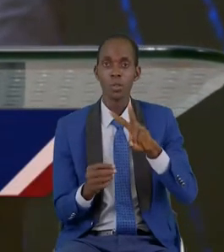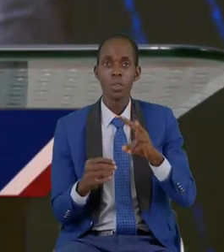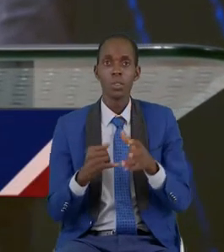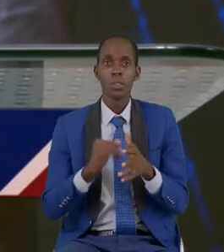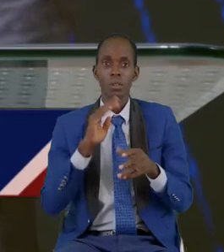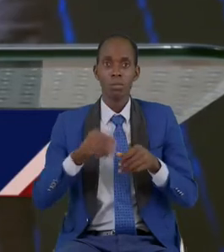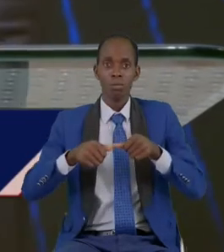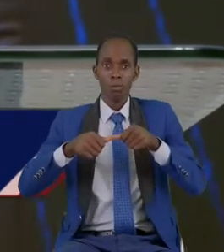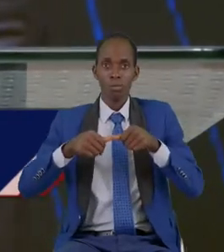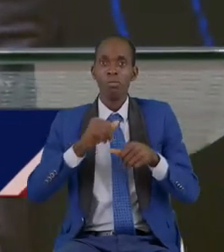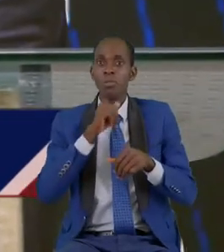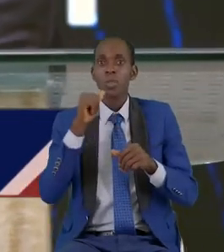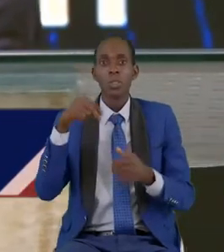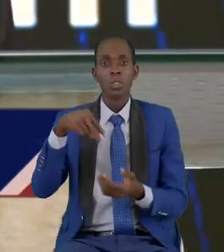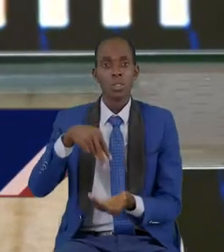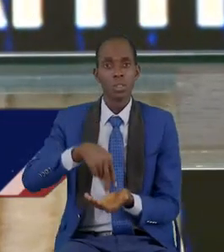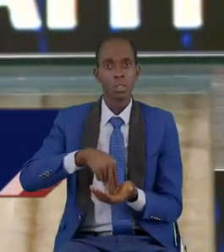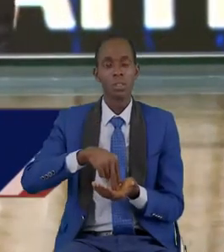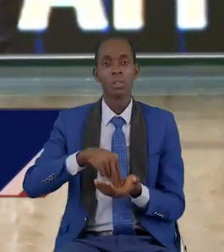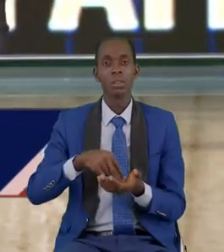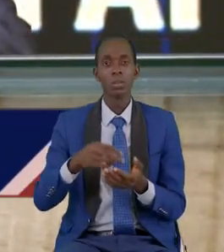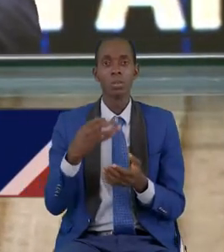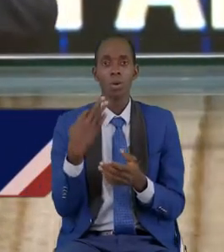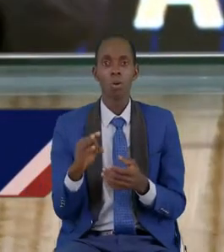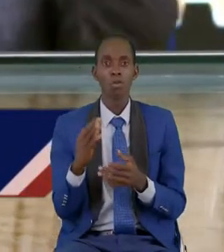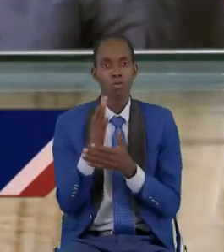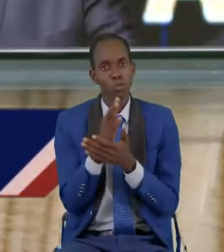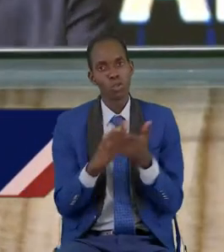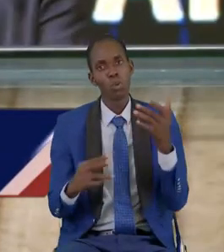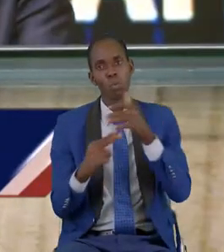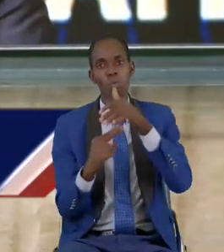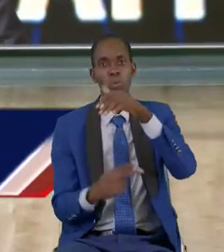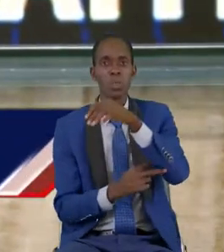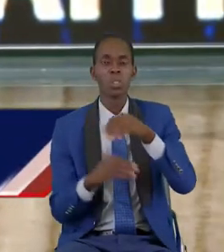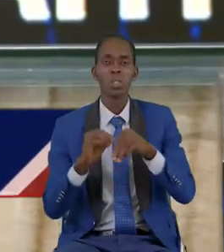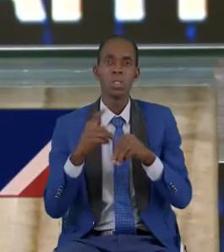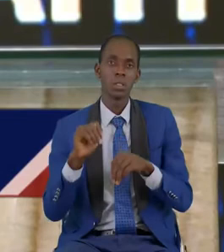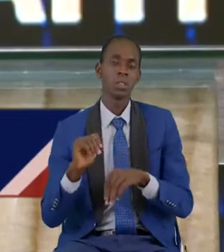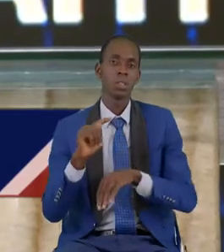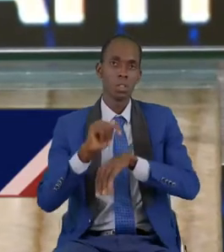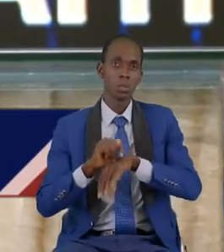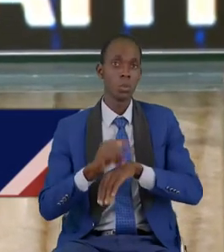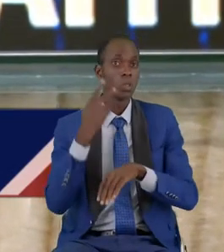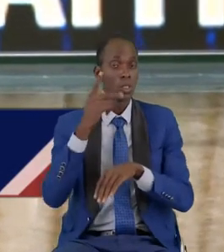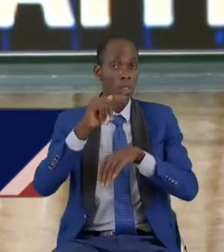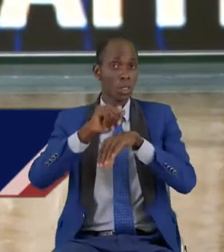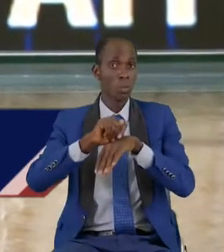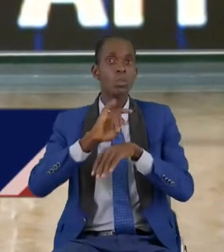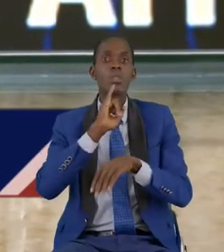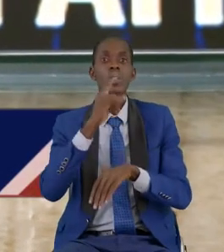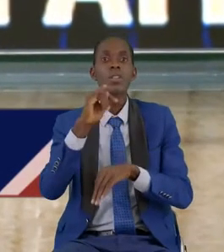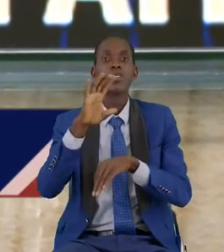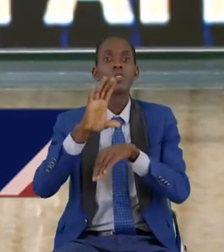some pillars in the temple. The temple is the church. The temple is the